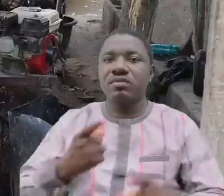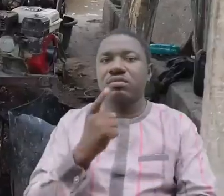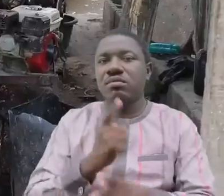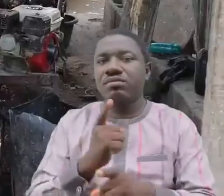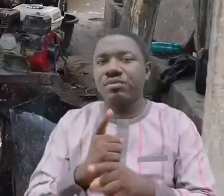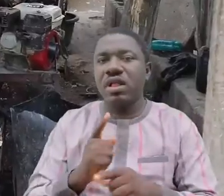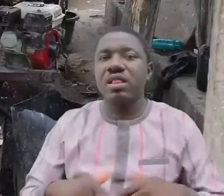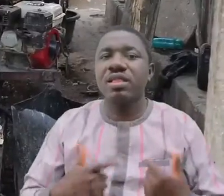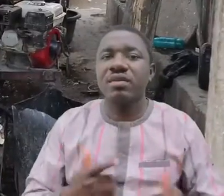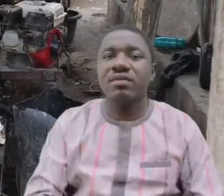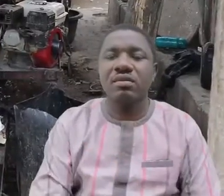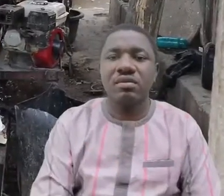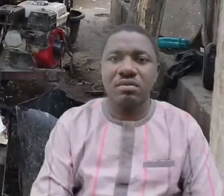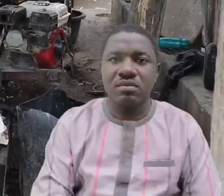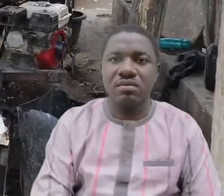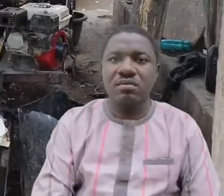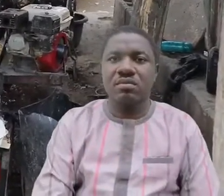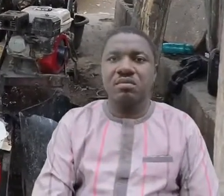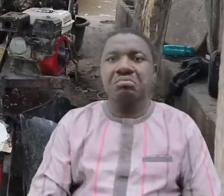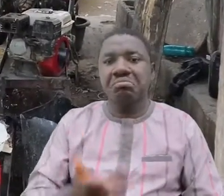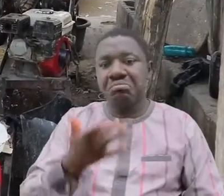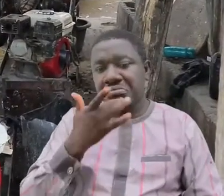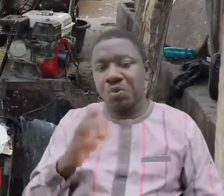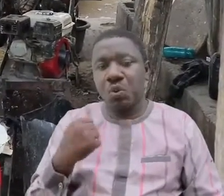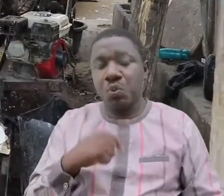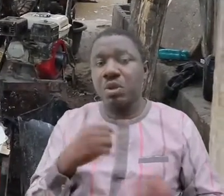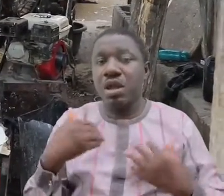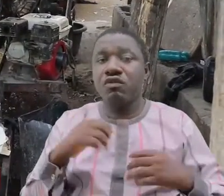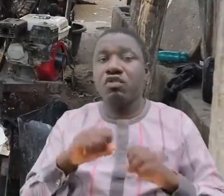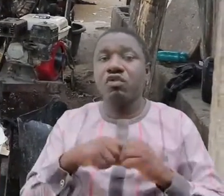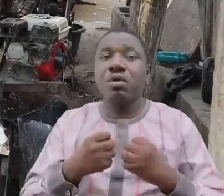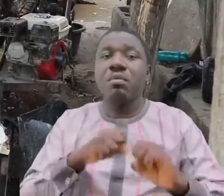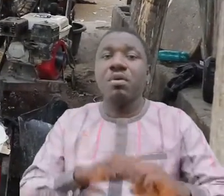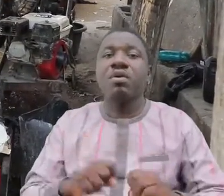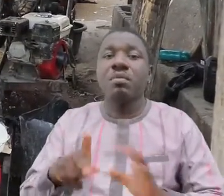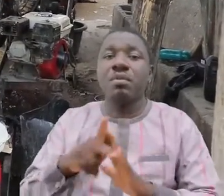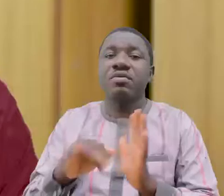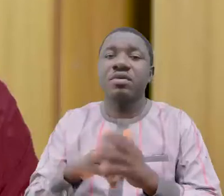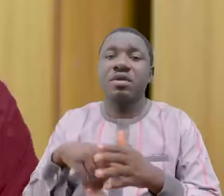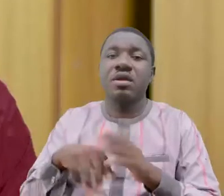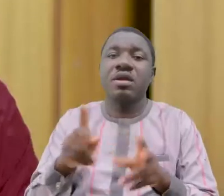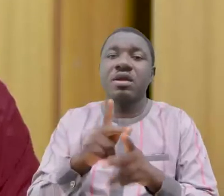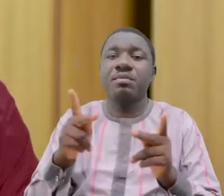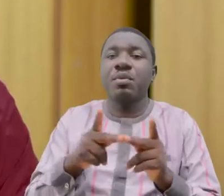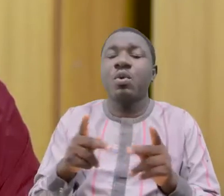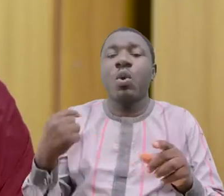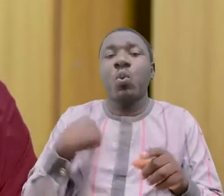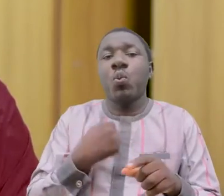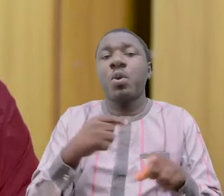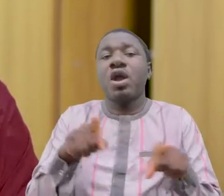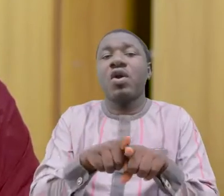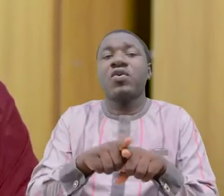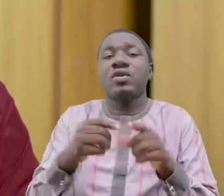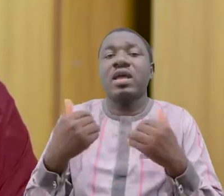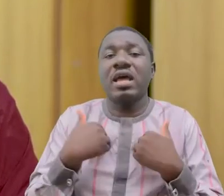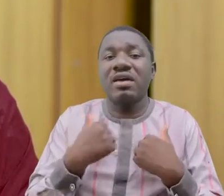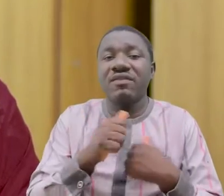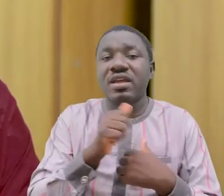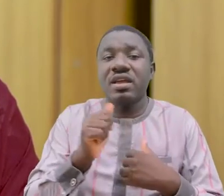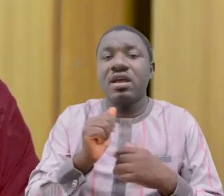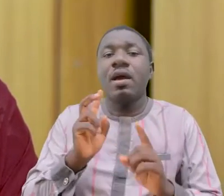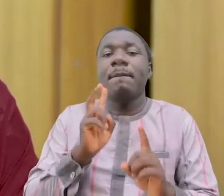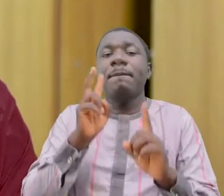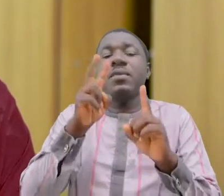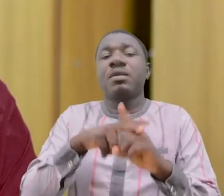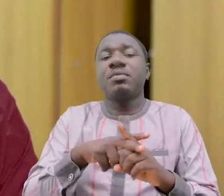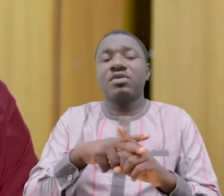for residents to live productive and dignifying lives. Luckily, we now have a social protection policy in place.